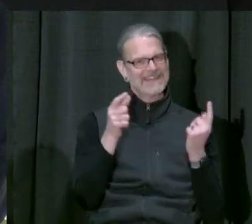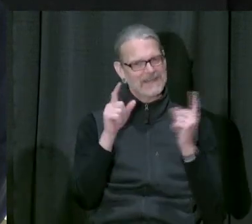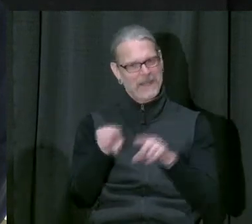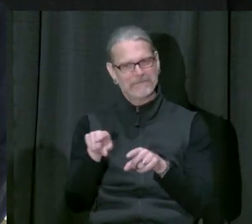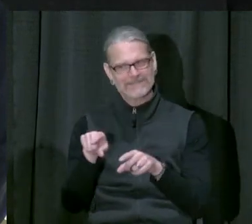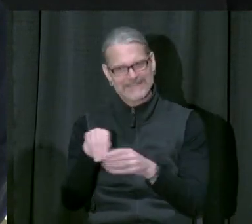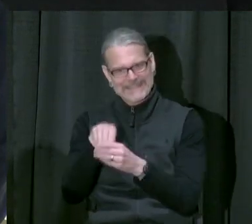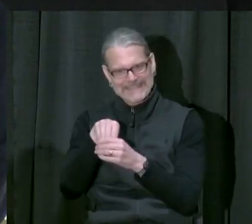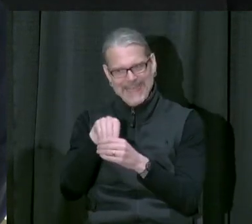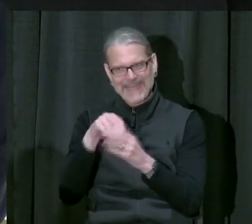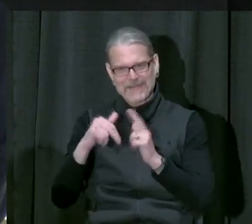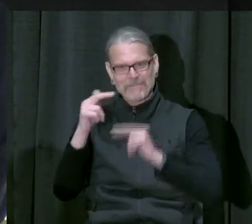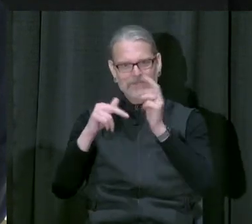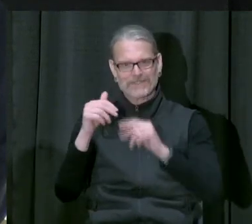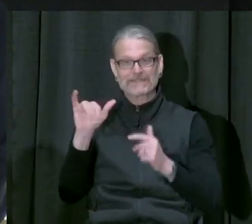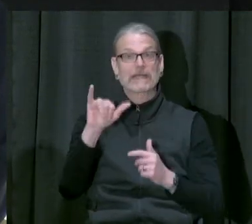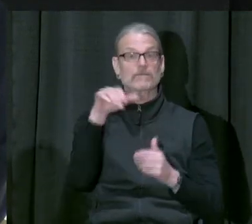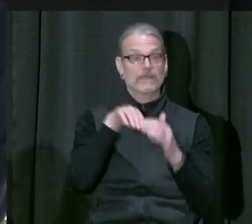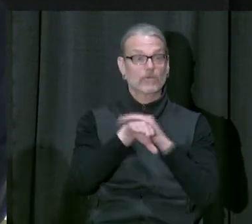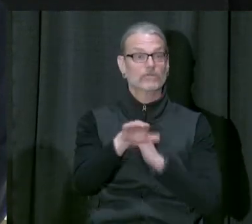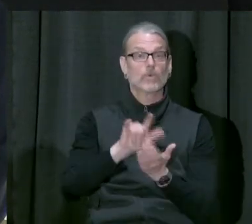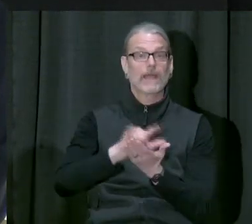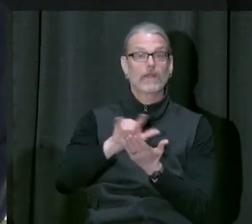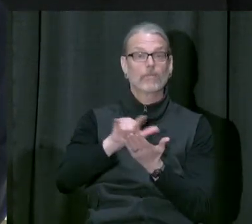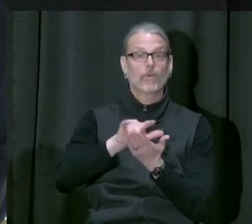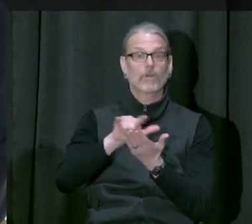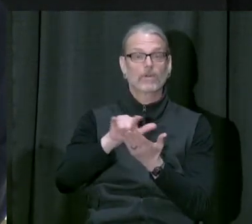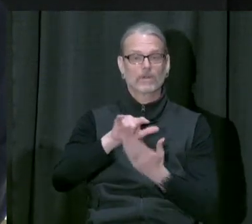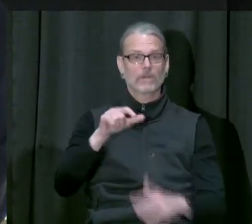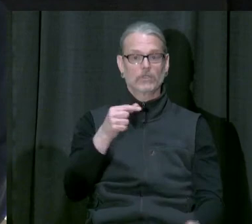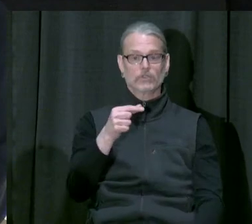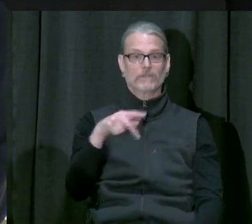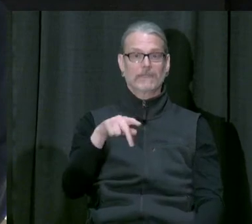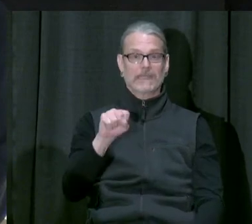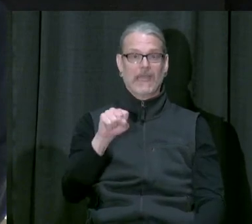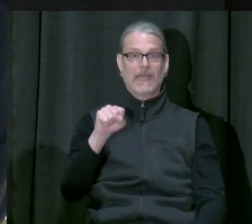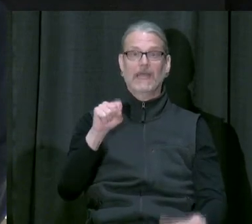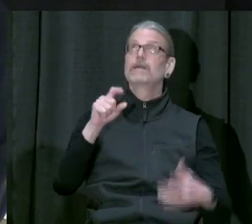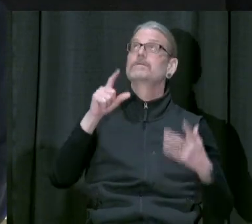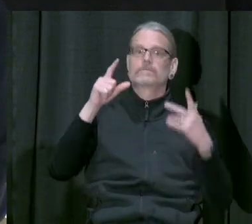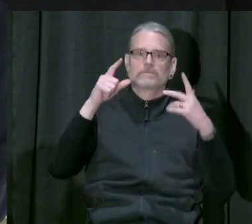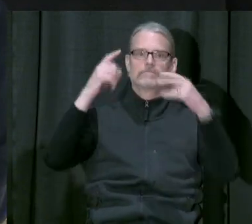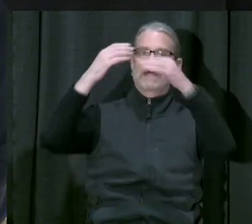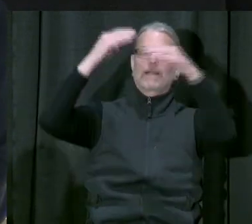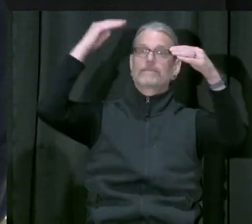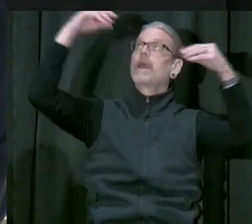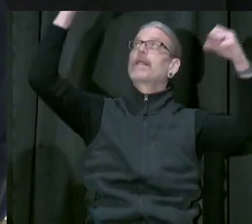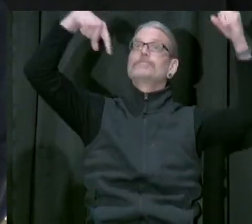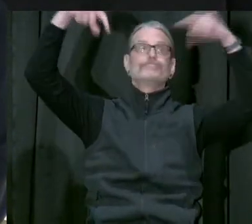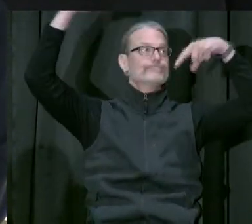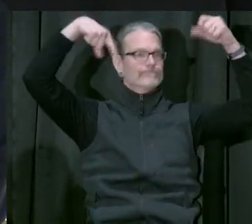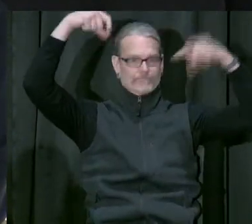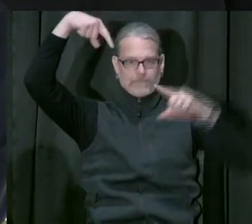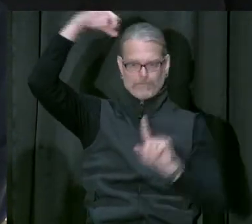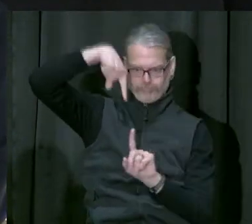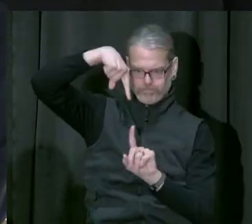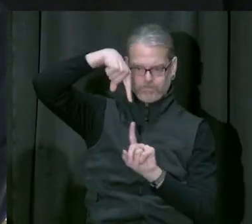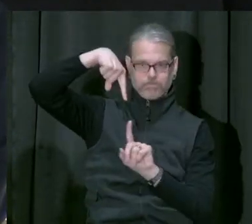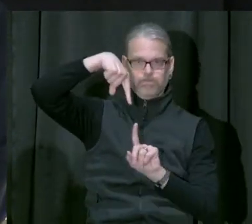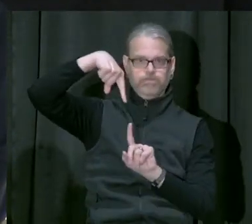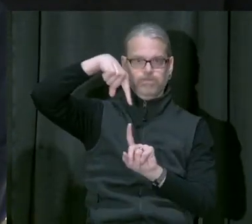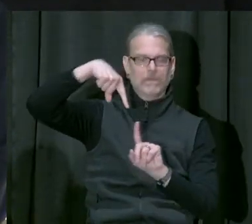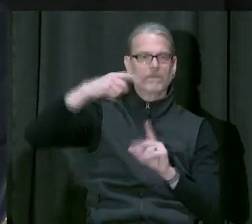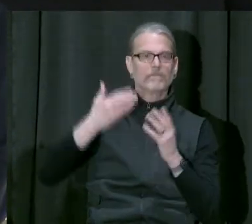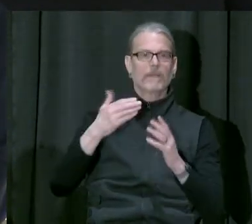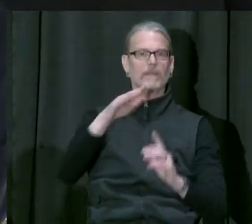more and more. You can go into an airport and GPS comes in through the skylights and the windows, and your accuracy isn't 10 feet, it might